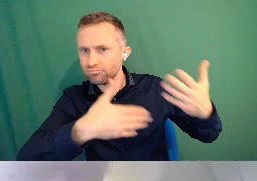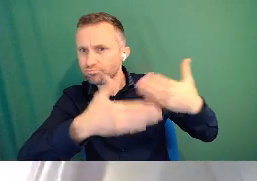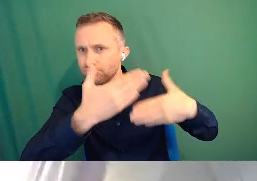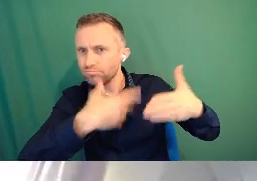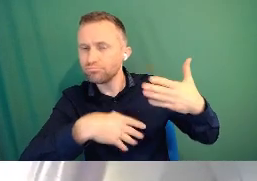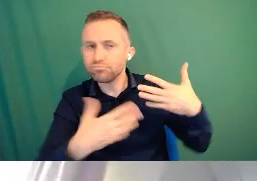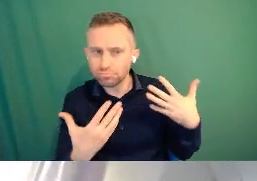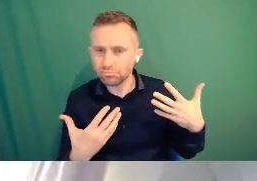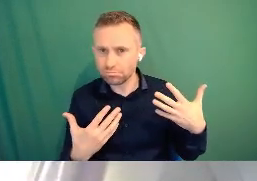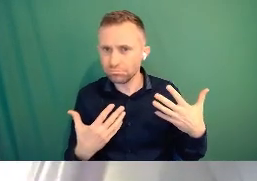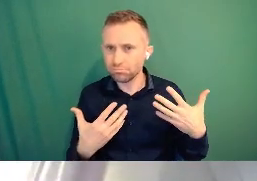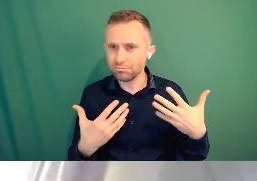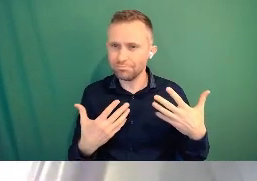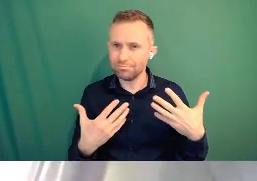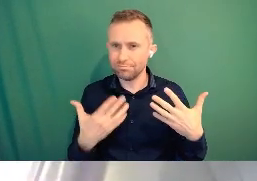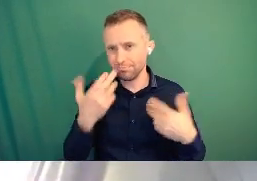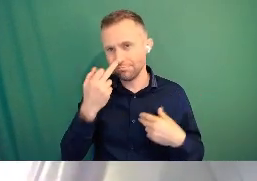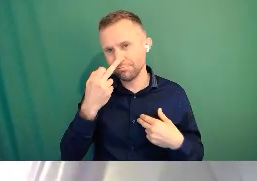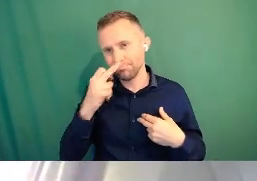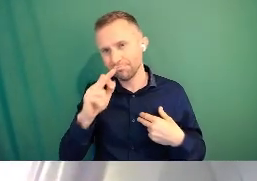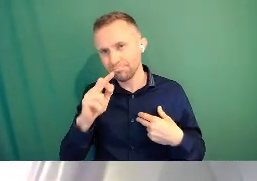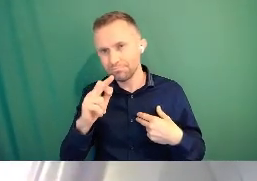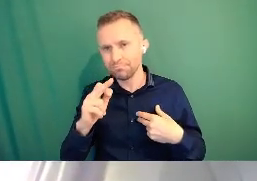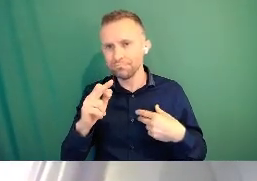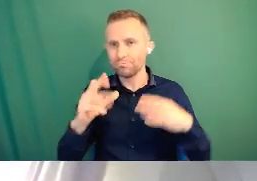has conversations